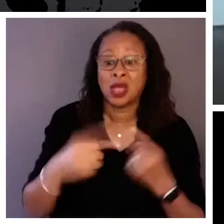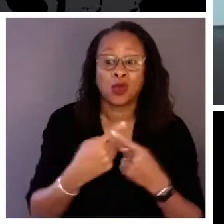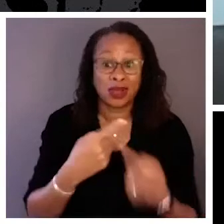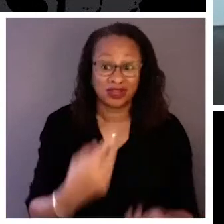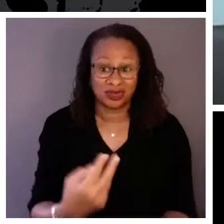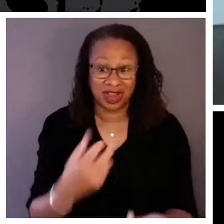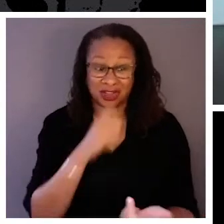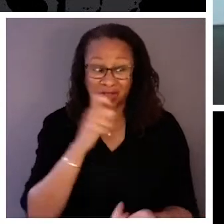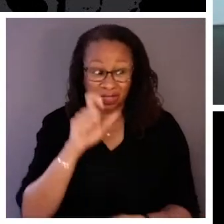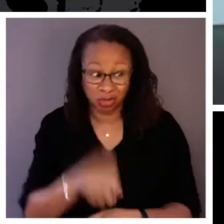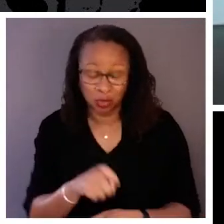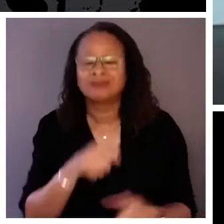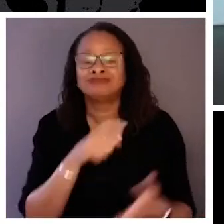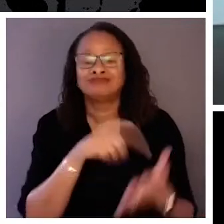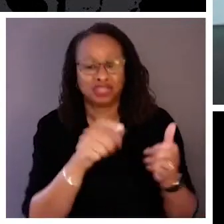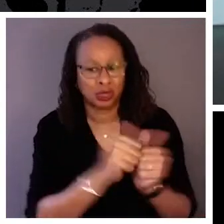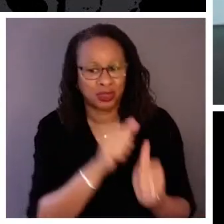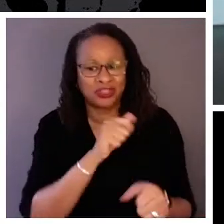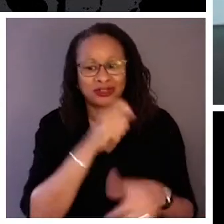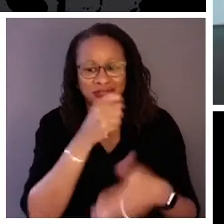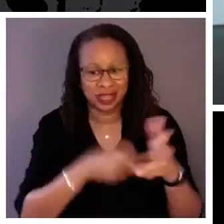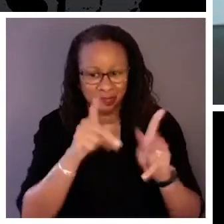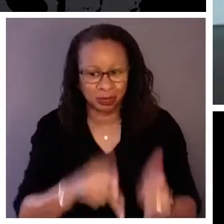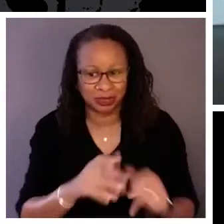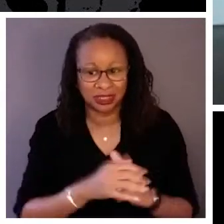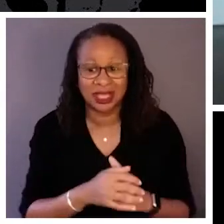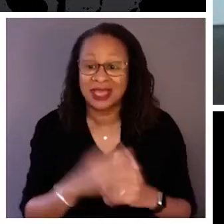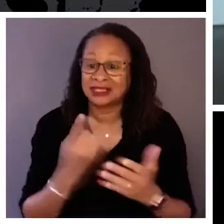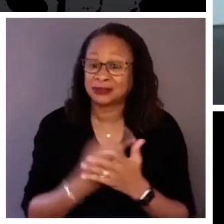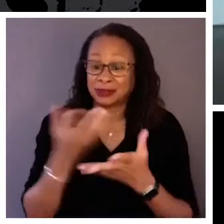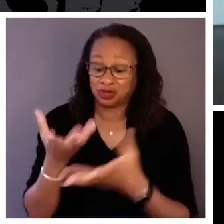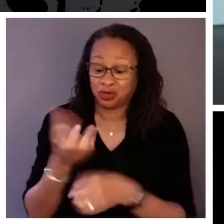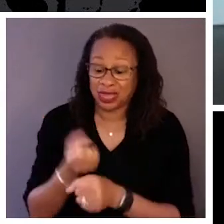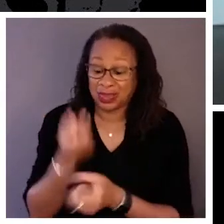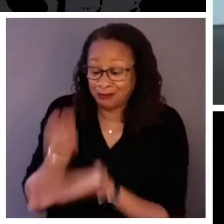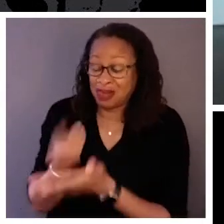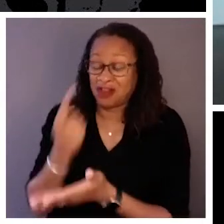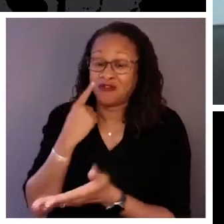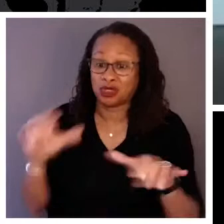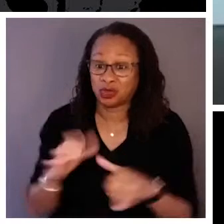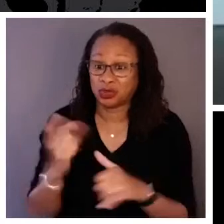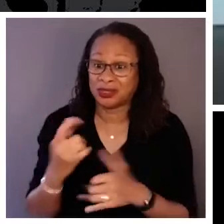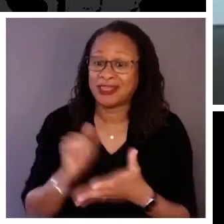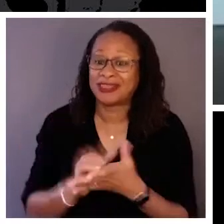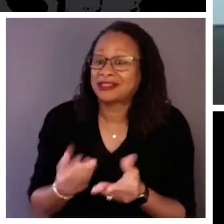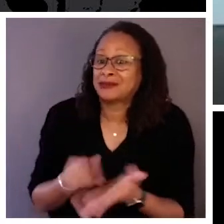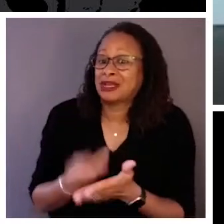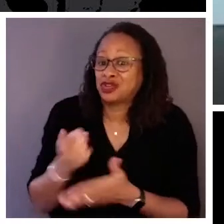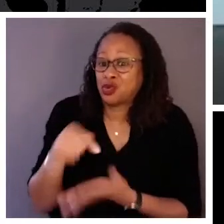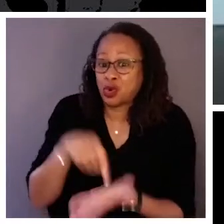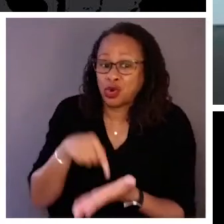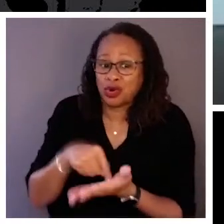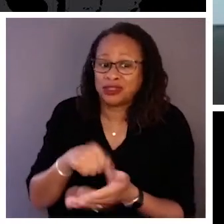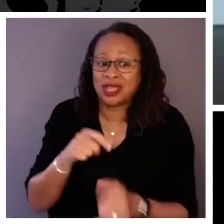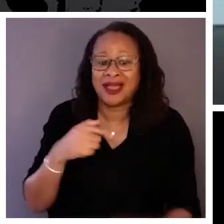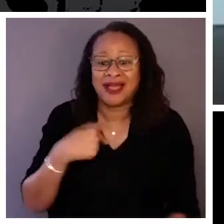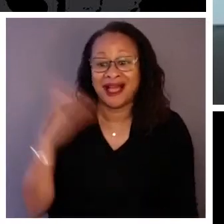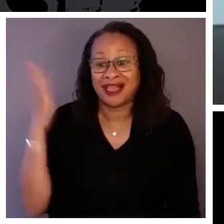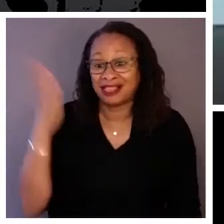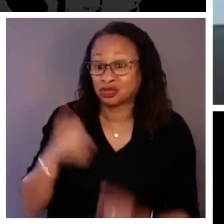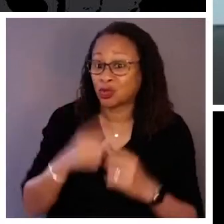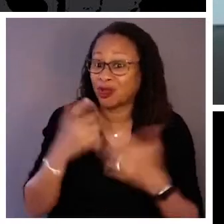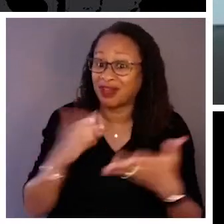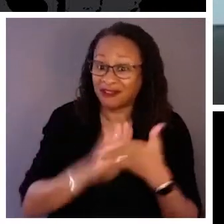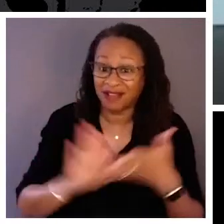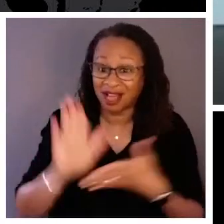preparer, because sometimes you get an honorarium for doing something and it's simply money that you earn. I lecture to a lot of colleges and I